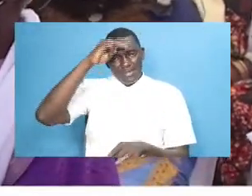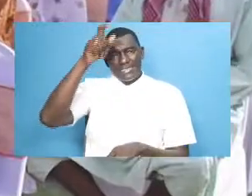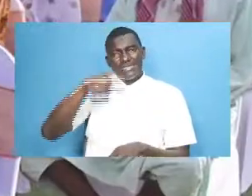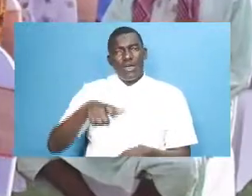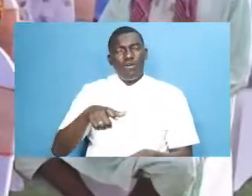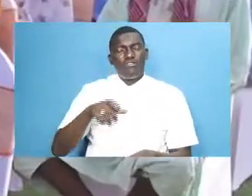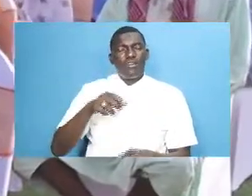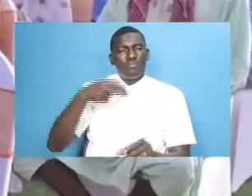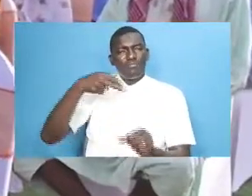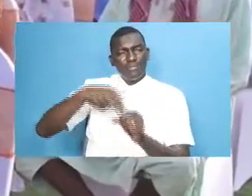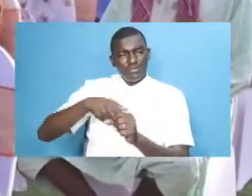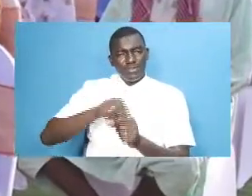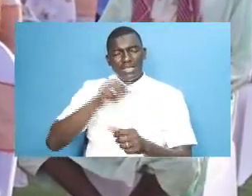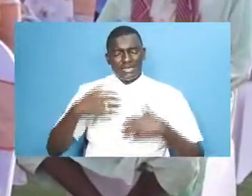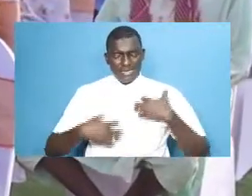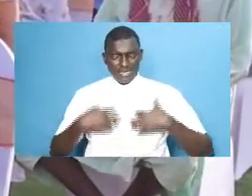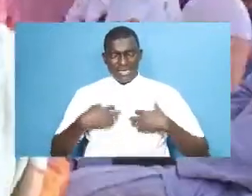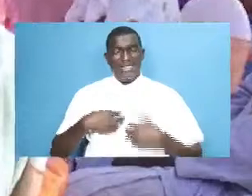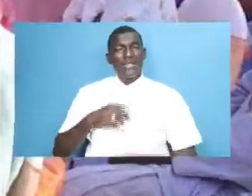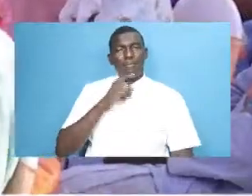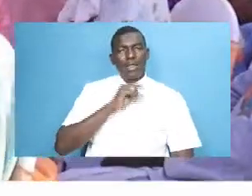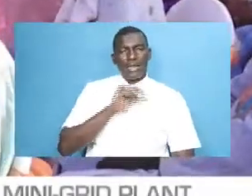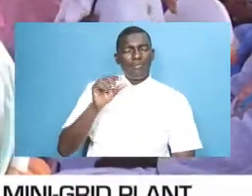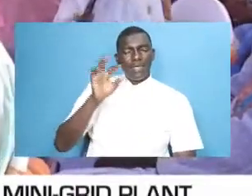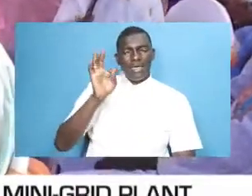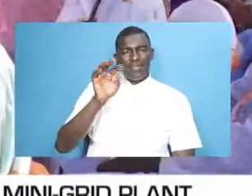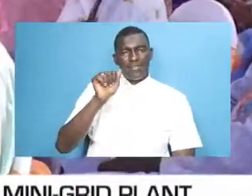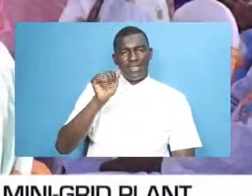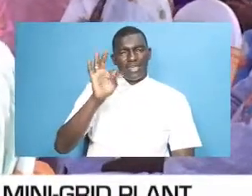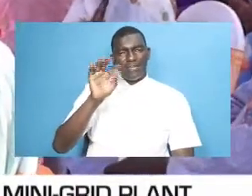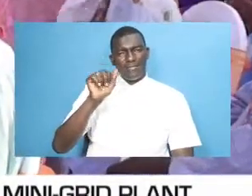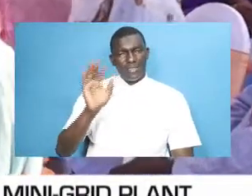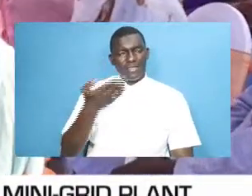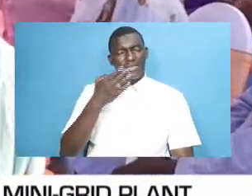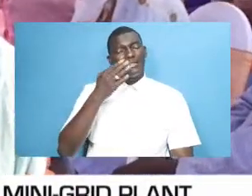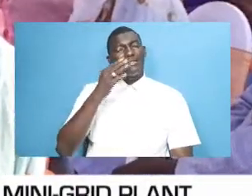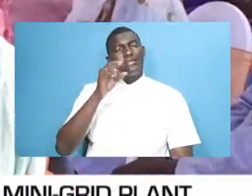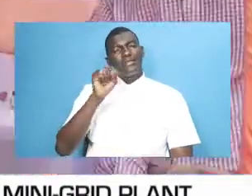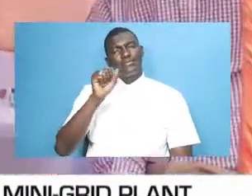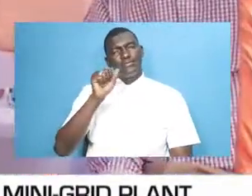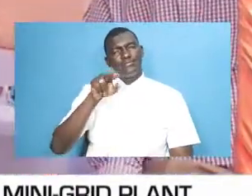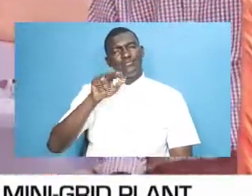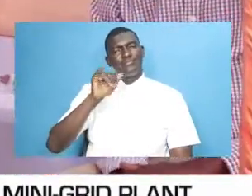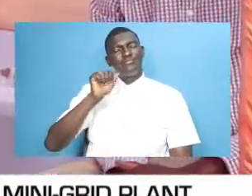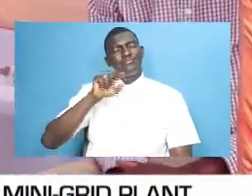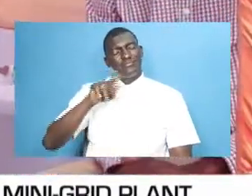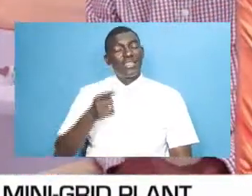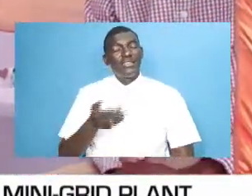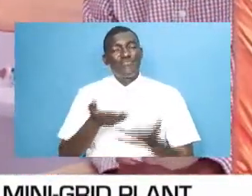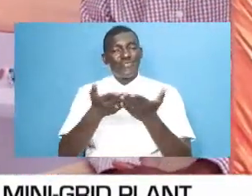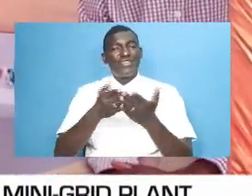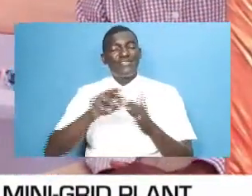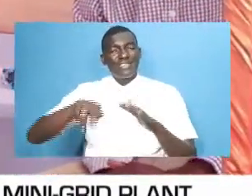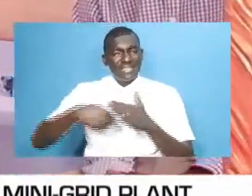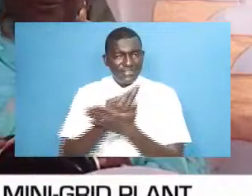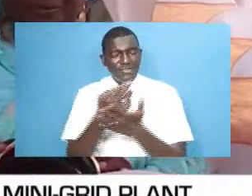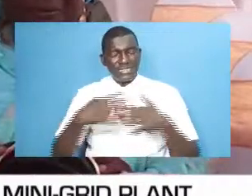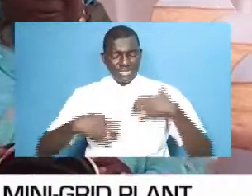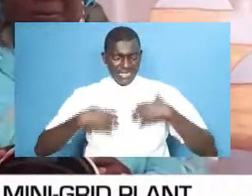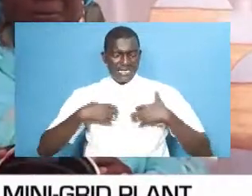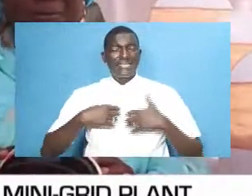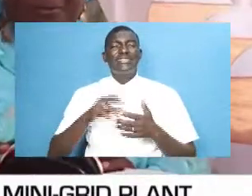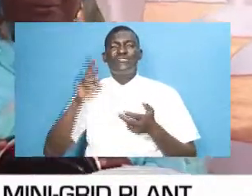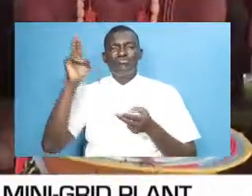Energy, Fafa Sanyang, said improving nationwide access to reliable electricity supply that is efficient, affordable